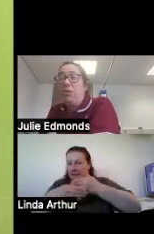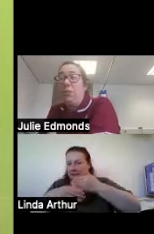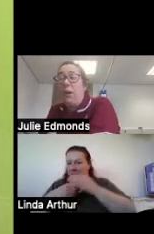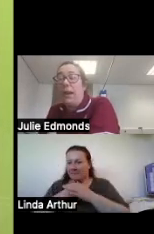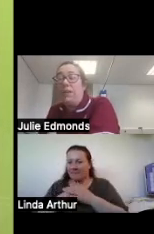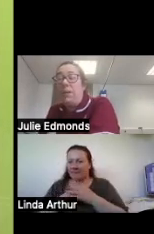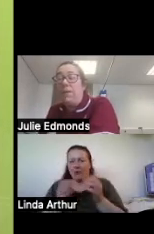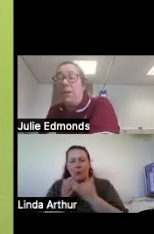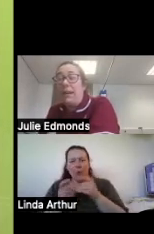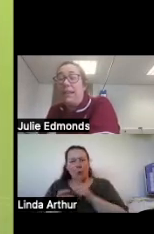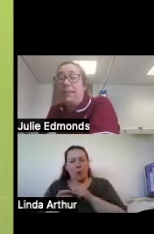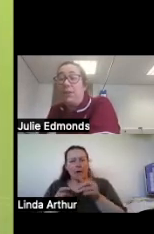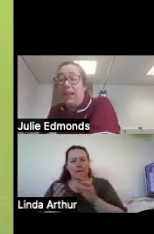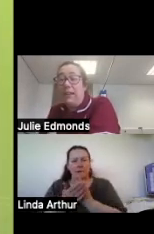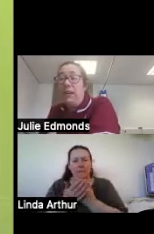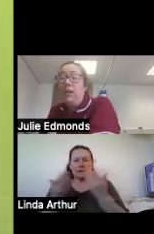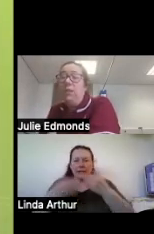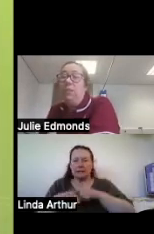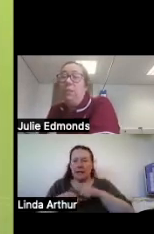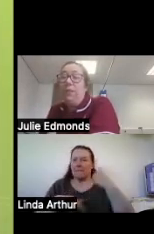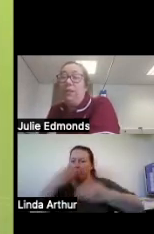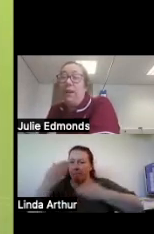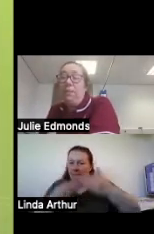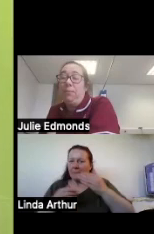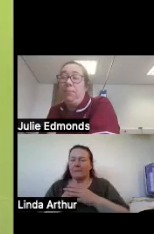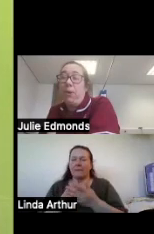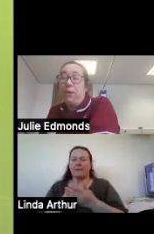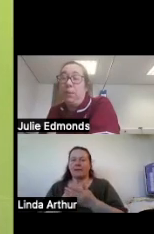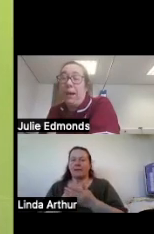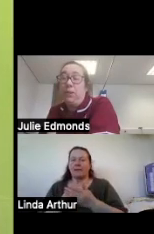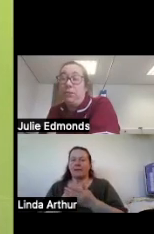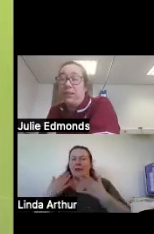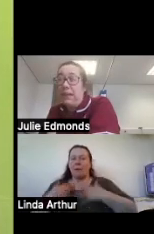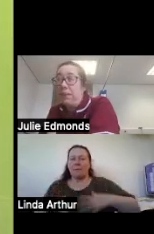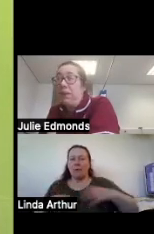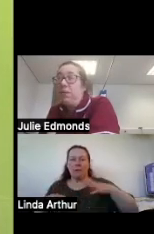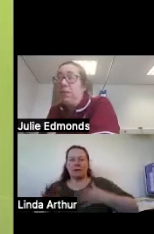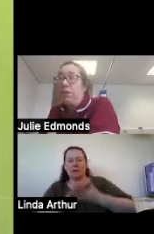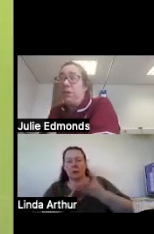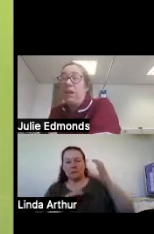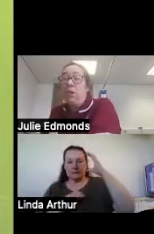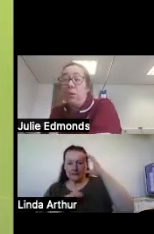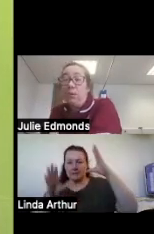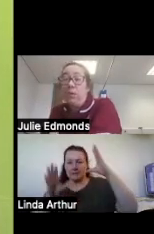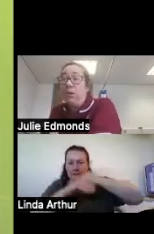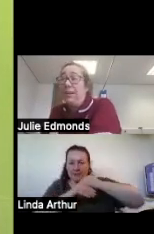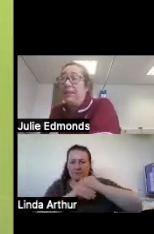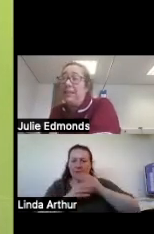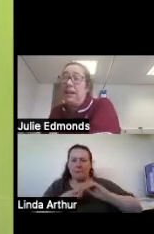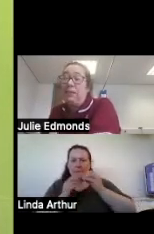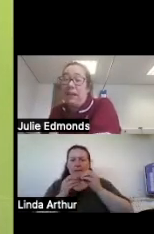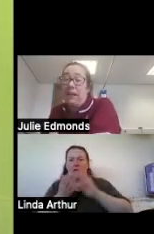the, as part of our nighttime routine, when we're body's preparing to go to sleep, we produce a hormone called